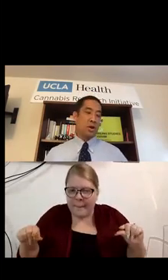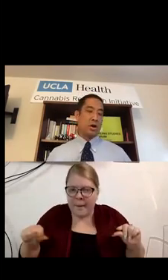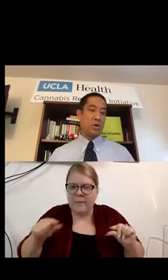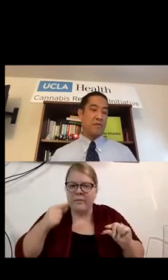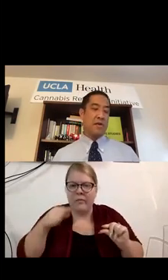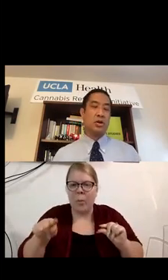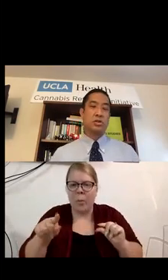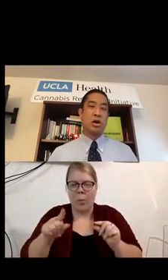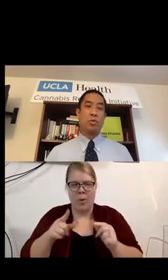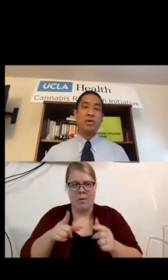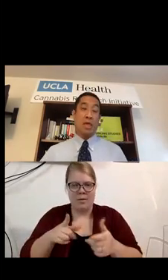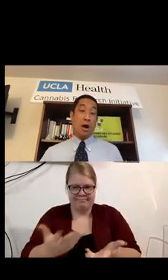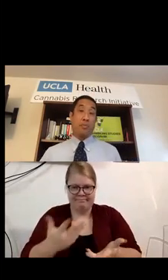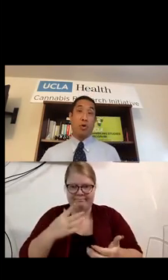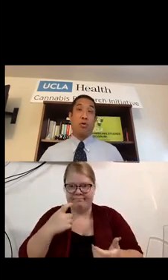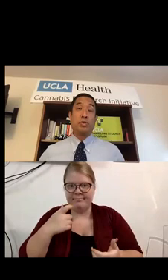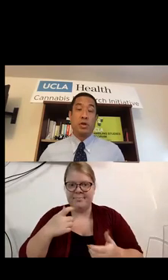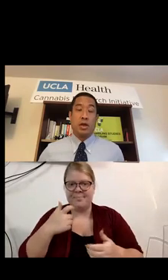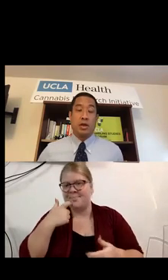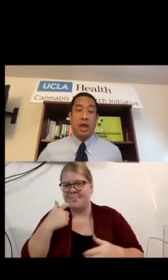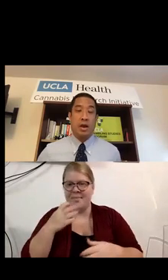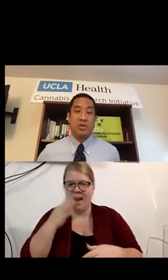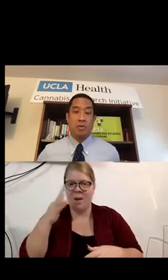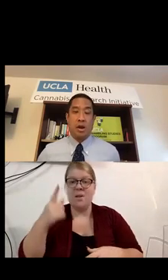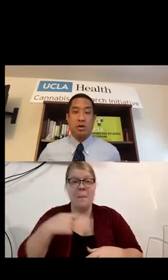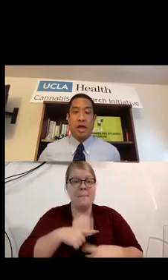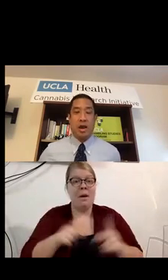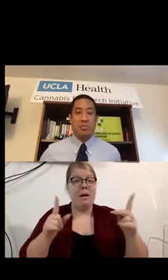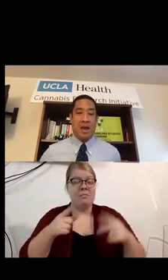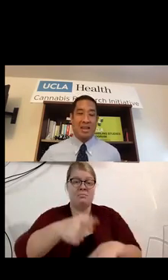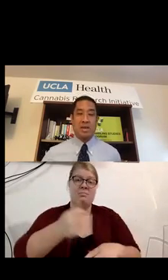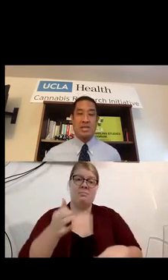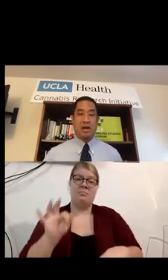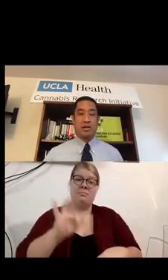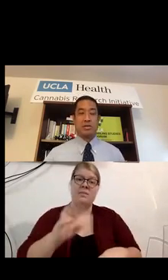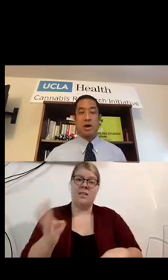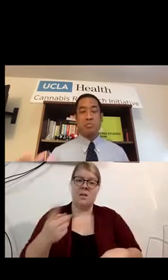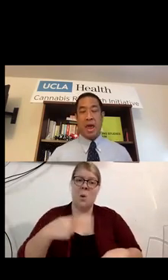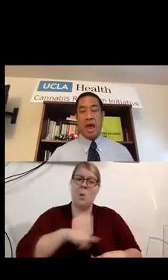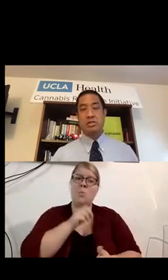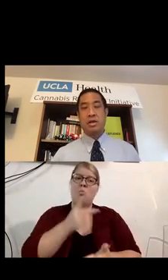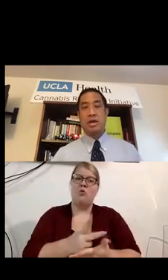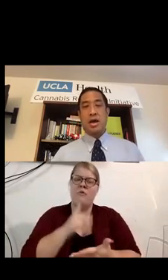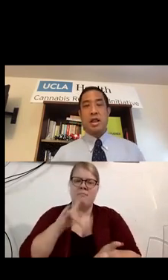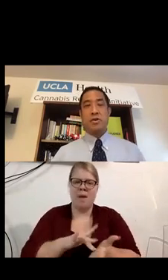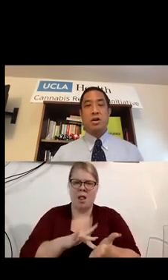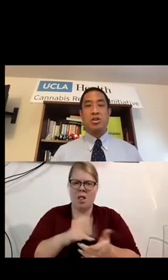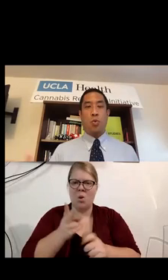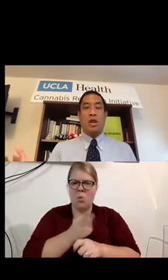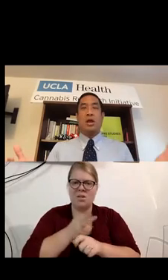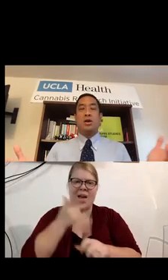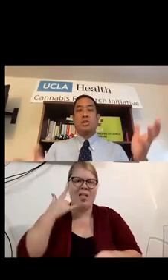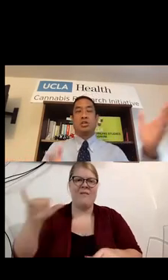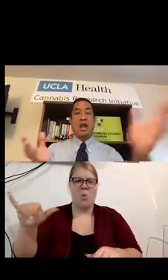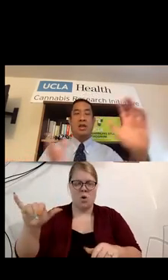happened nearly 25 years ago, we approved cannabis for medical cannabis back in the mid-90s, and that was passed. And then for nearly